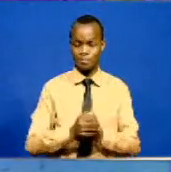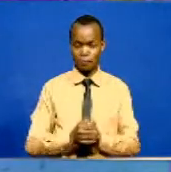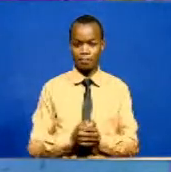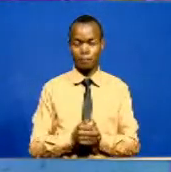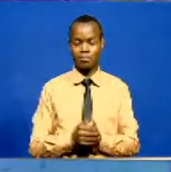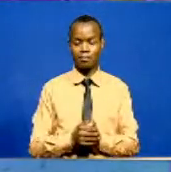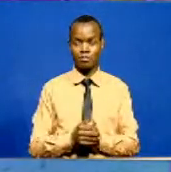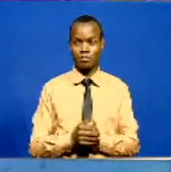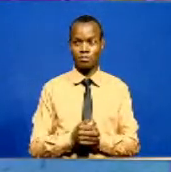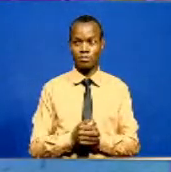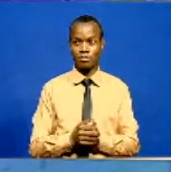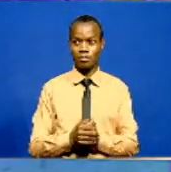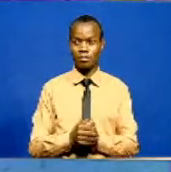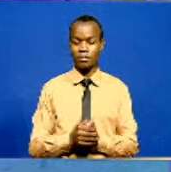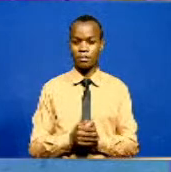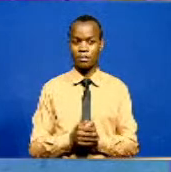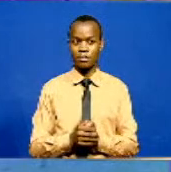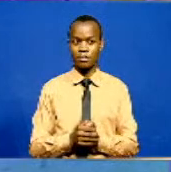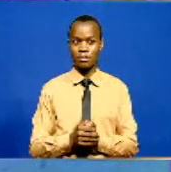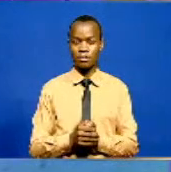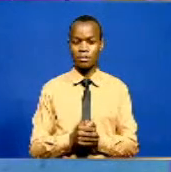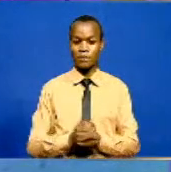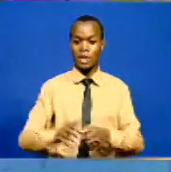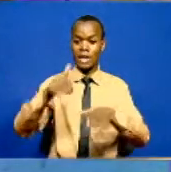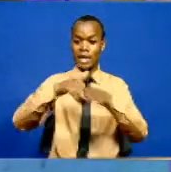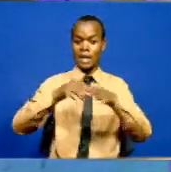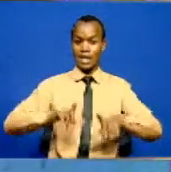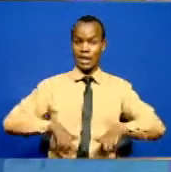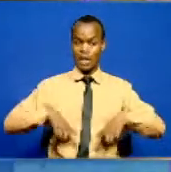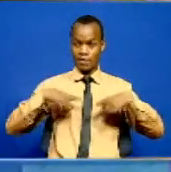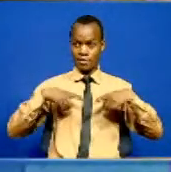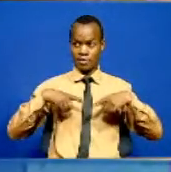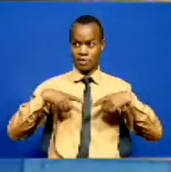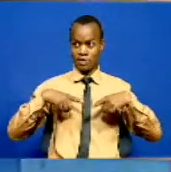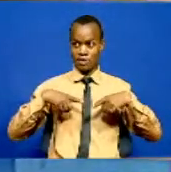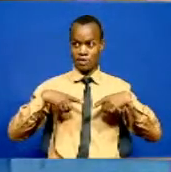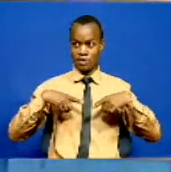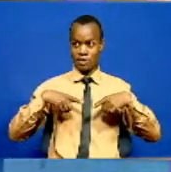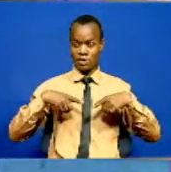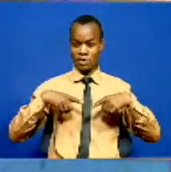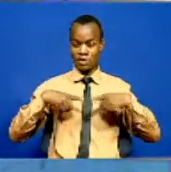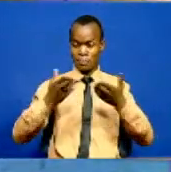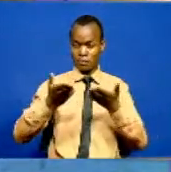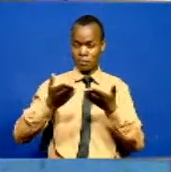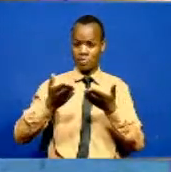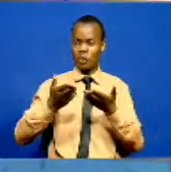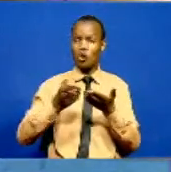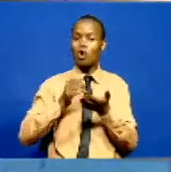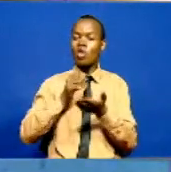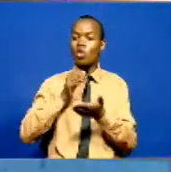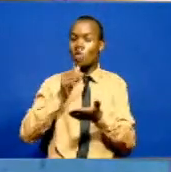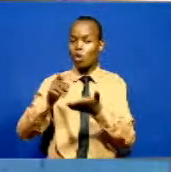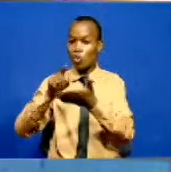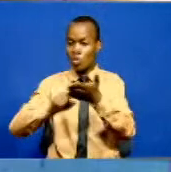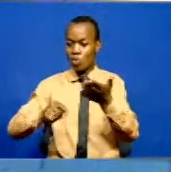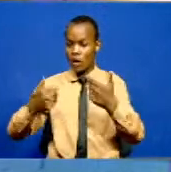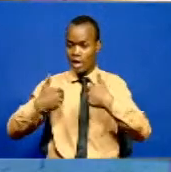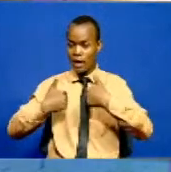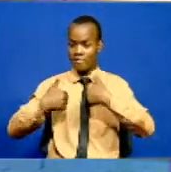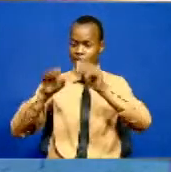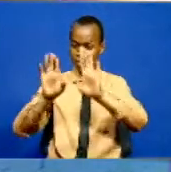following: in life, it is not what you have that